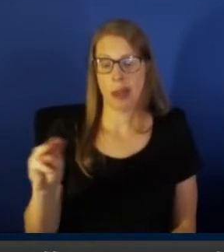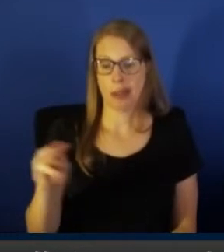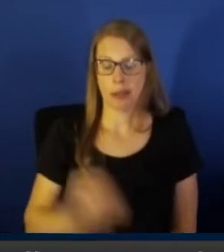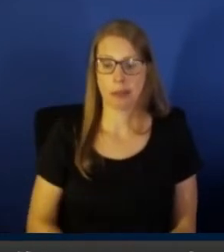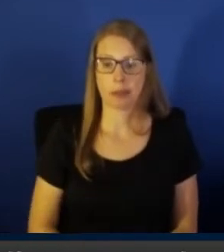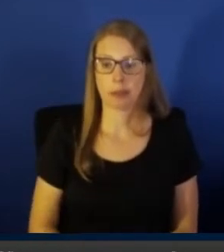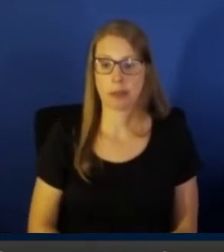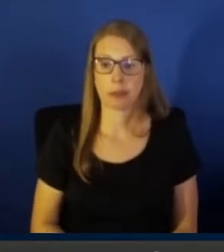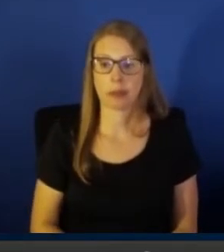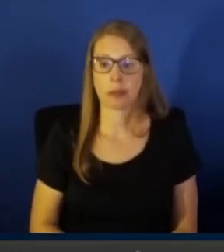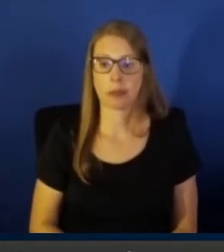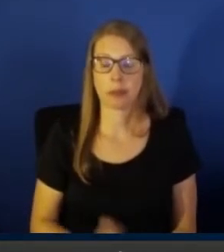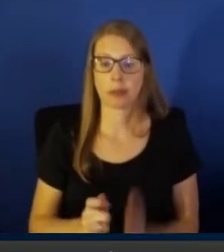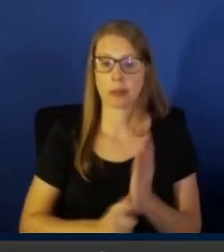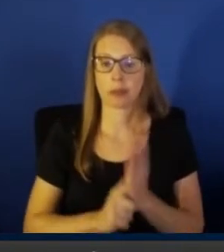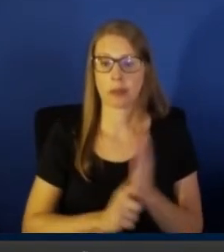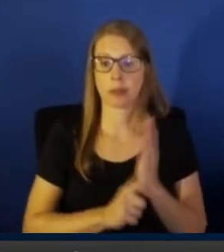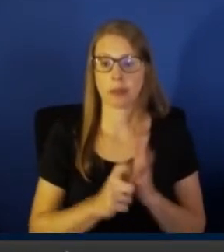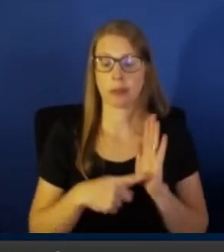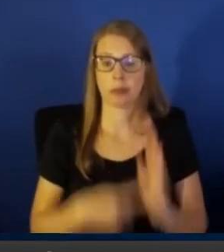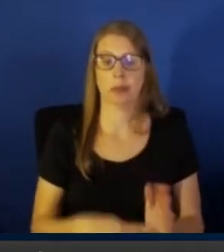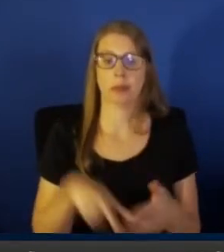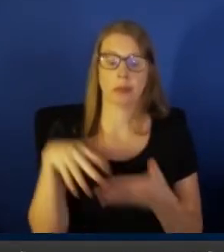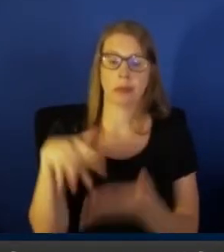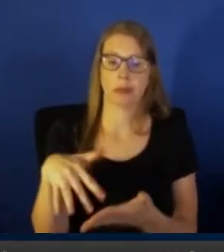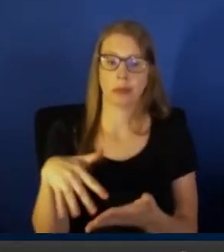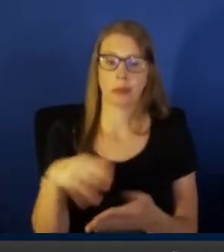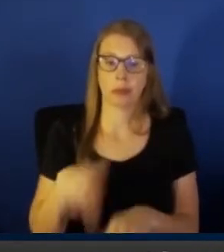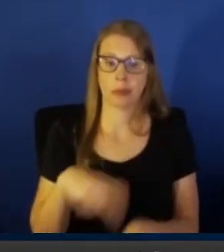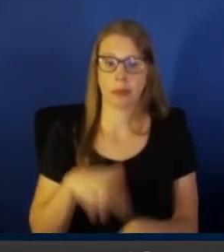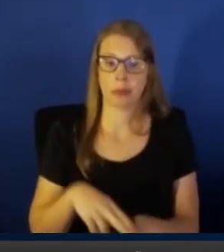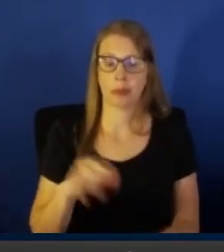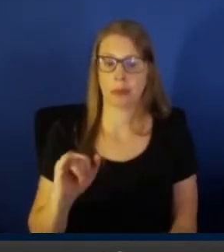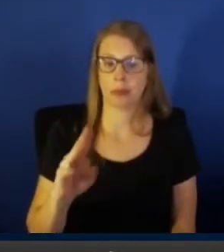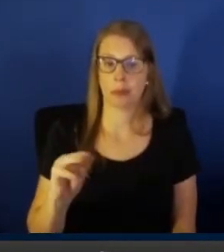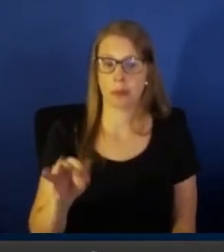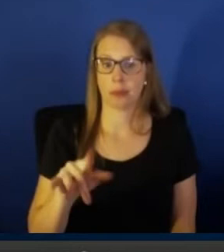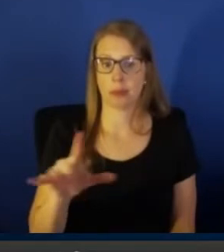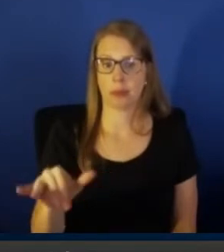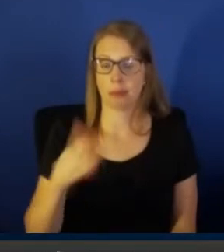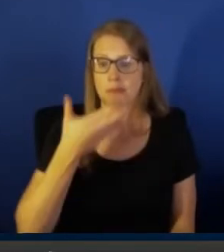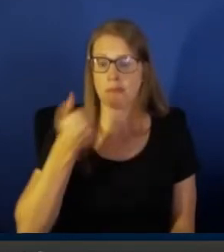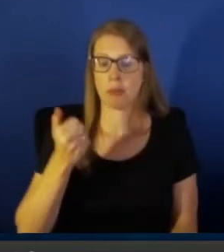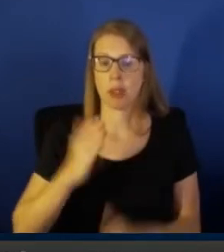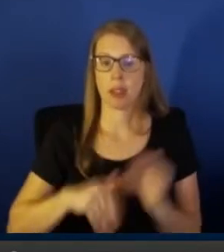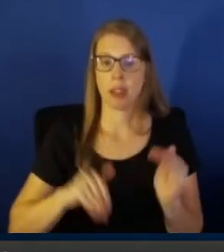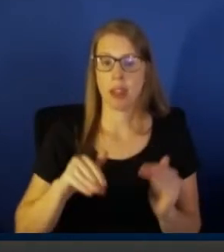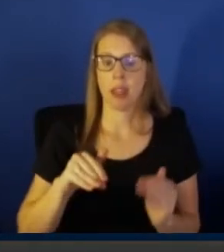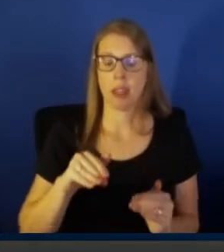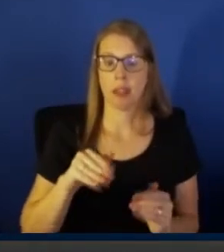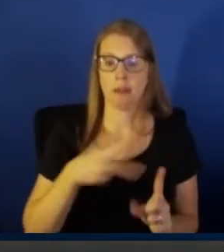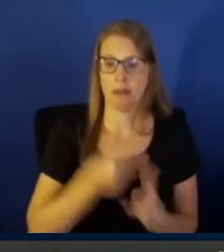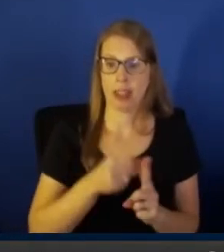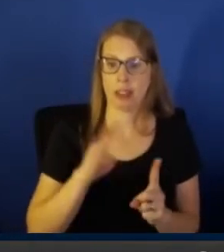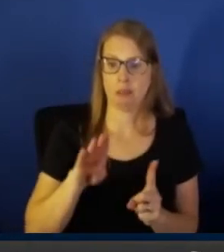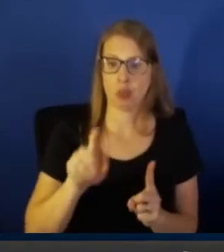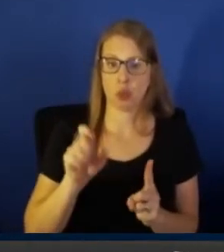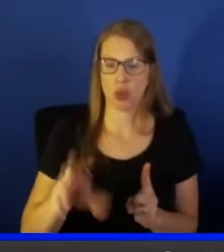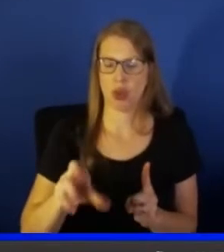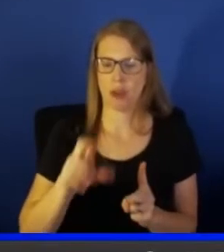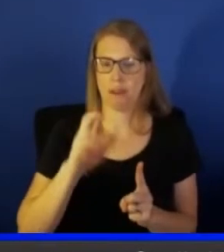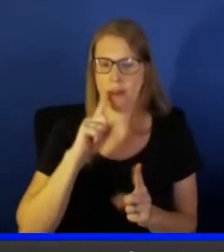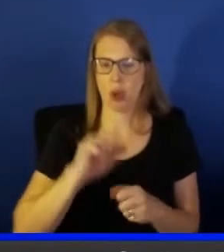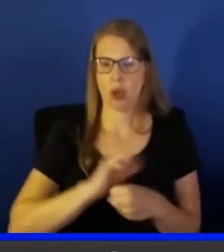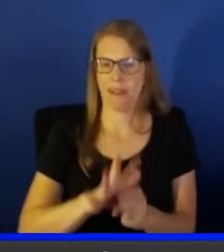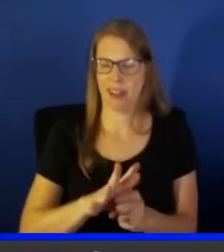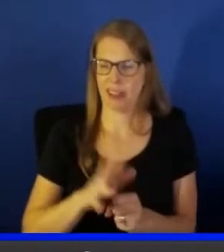that shows a study that natural immunity is better than vaccine boosters for COVID. What do you know about that? Yeah, I've seen